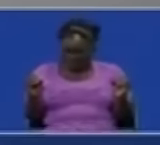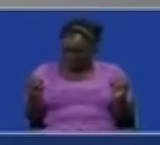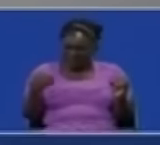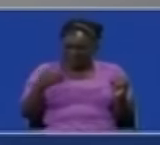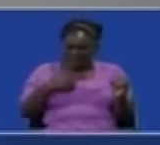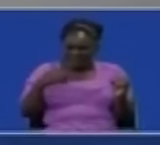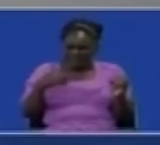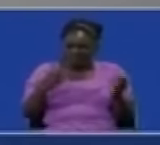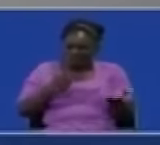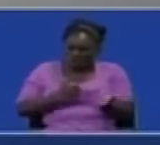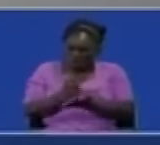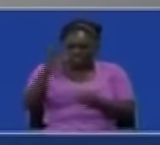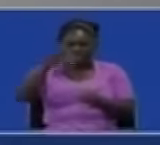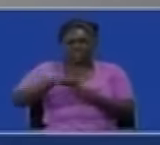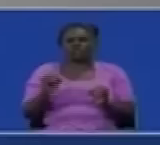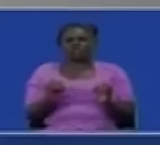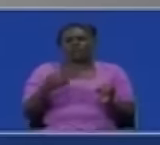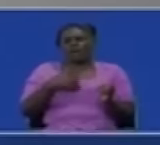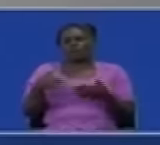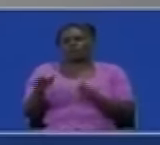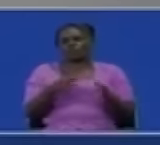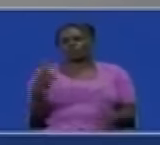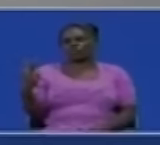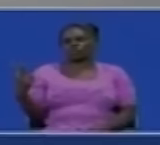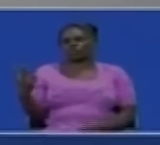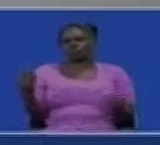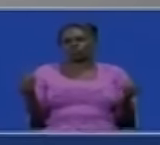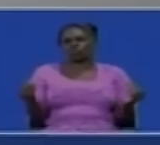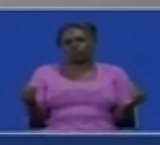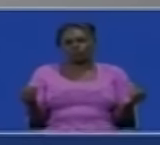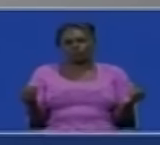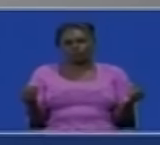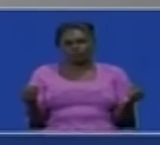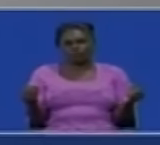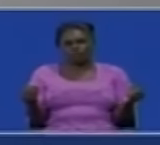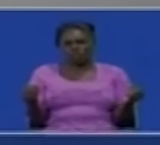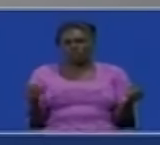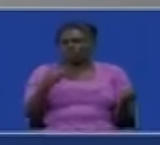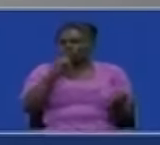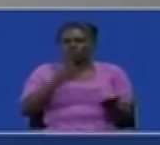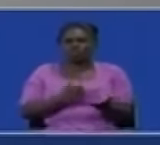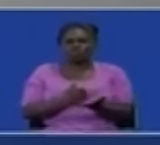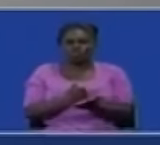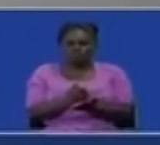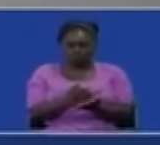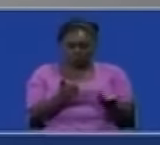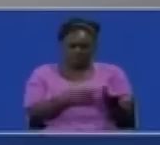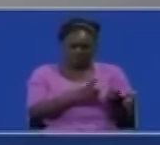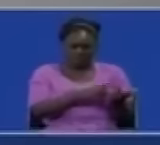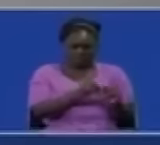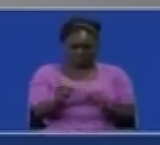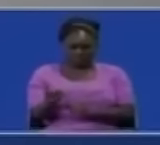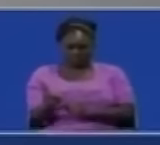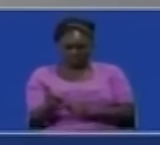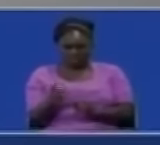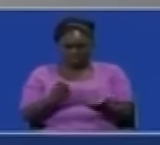an honest election. But we have two opportunities to cure this. If it does not come through the resolving of an impasse here, then